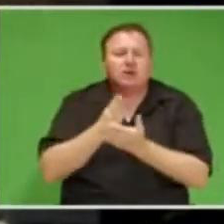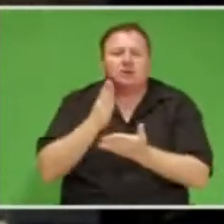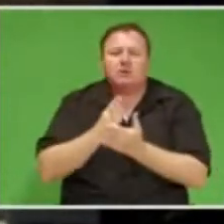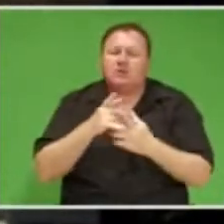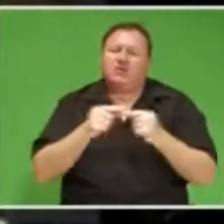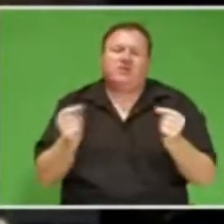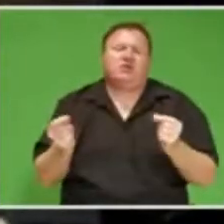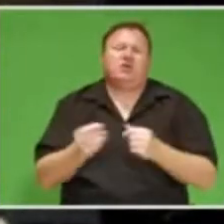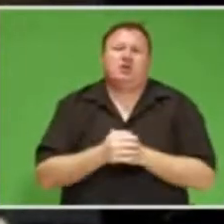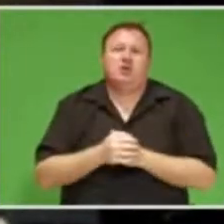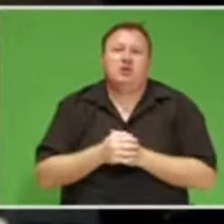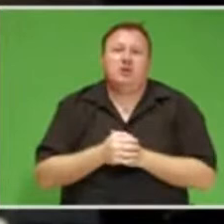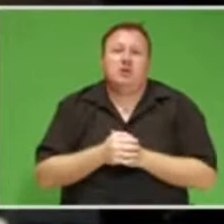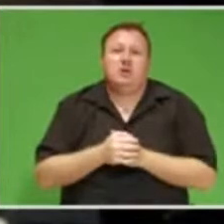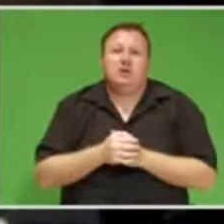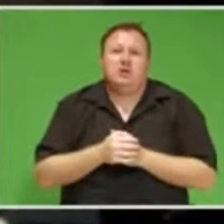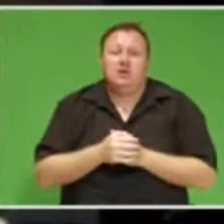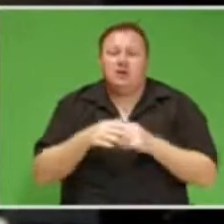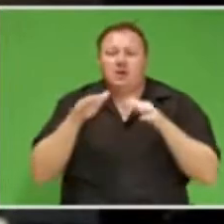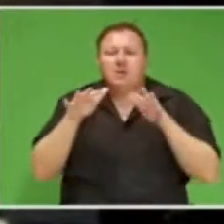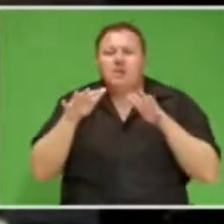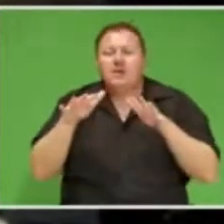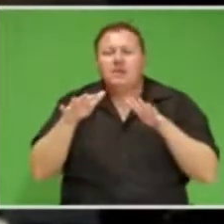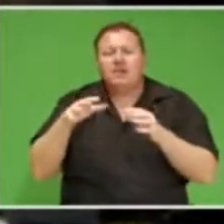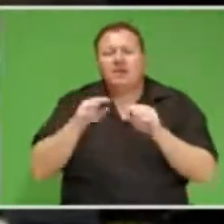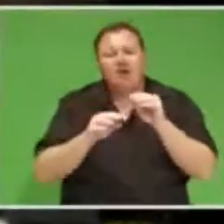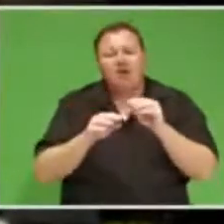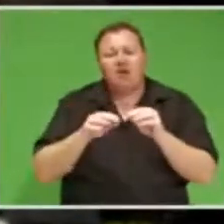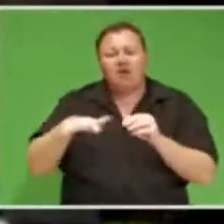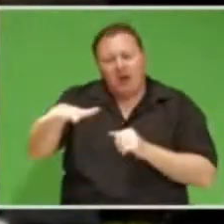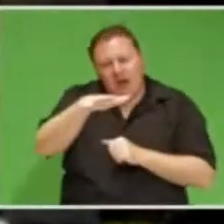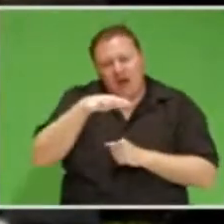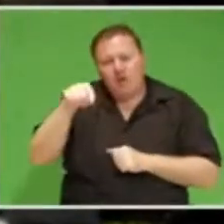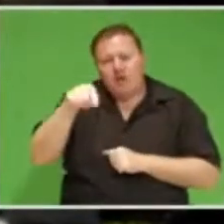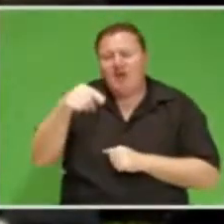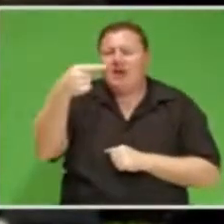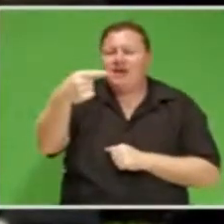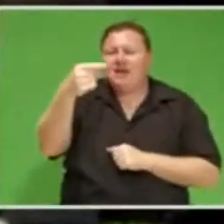and the people around the Guyana villages must get their water.